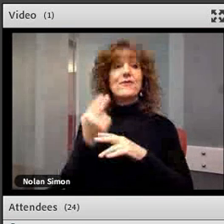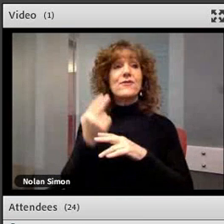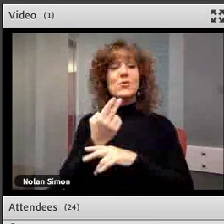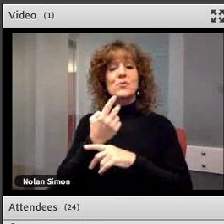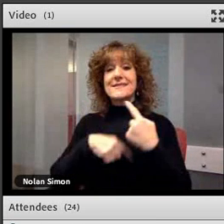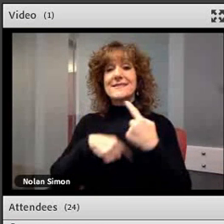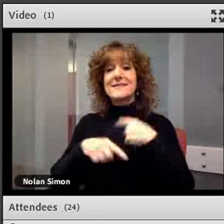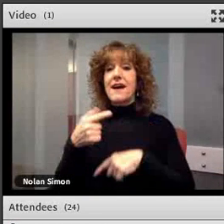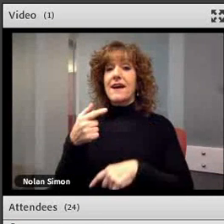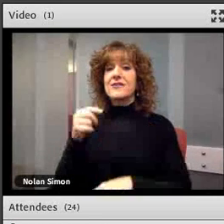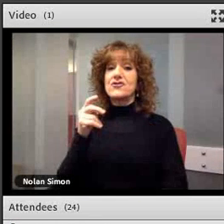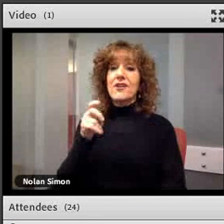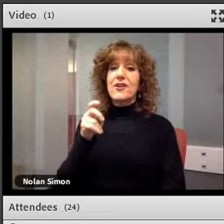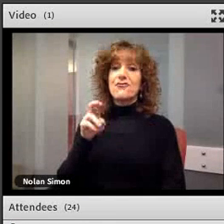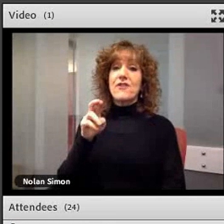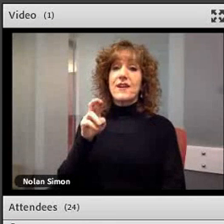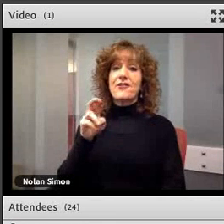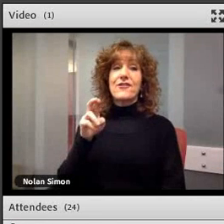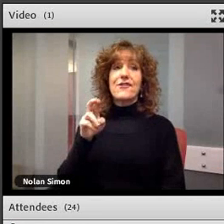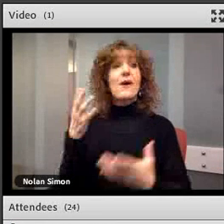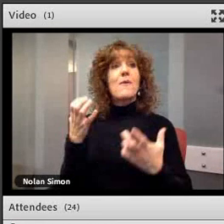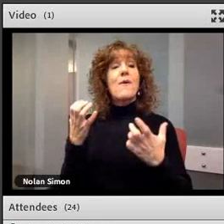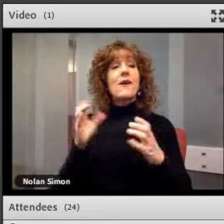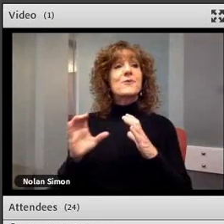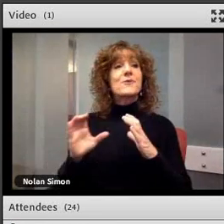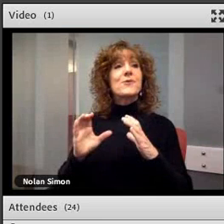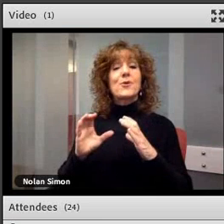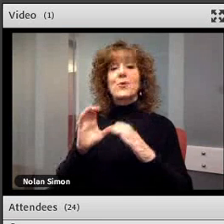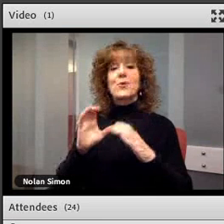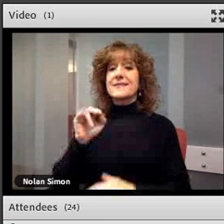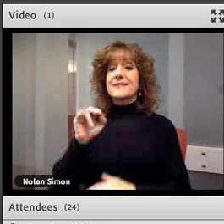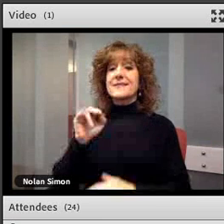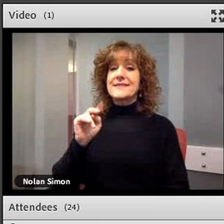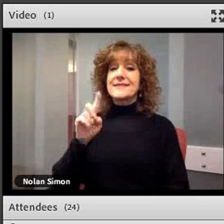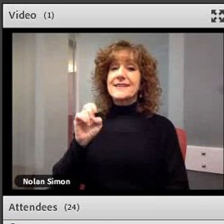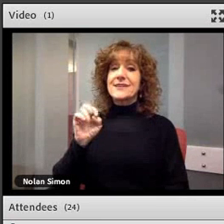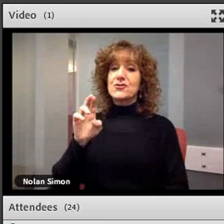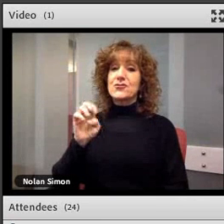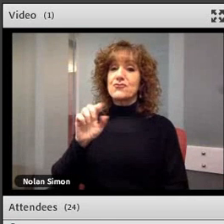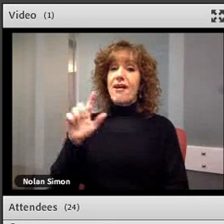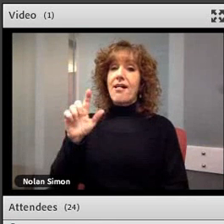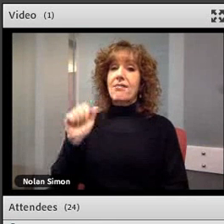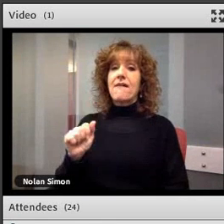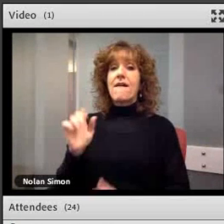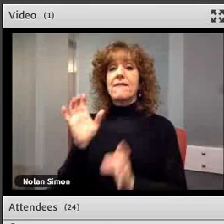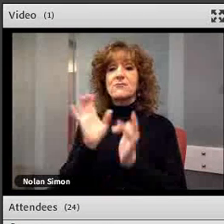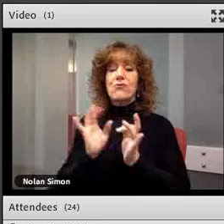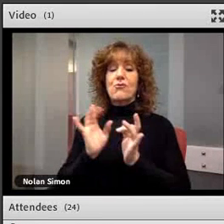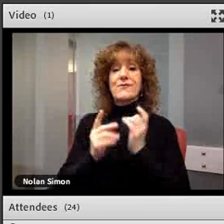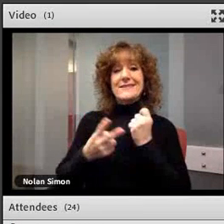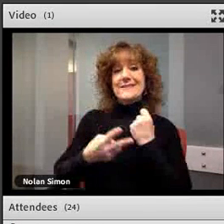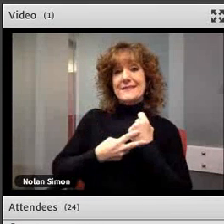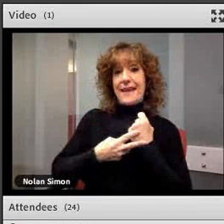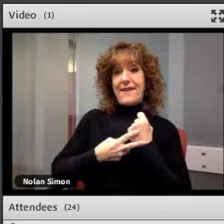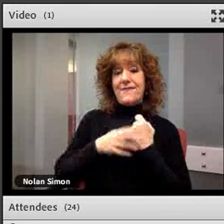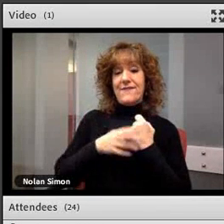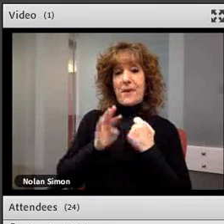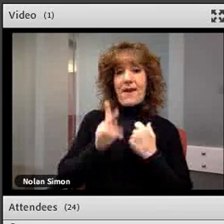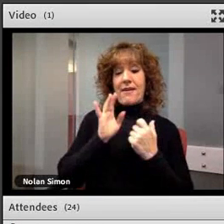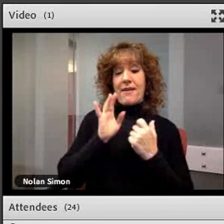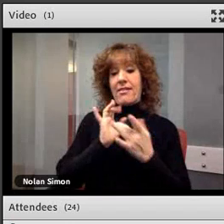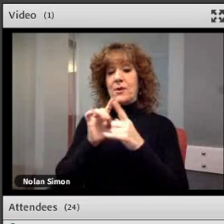sign generator and you want to do a Cinderella story and save it in your bank, and you linked